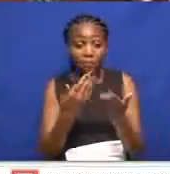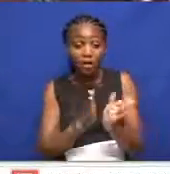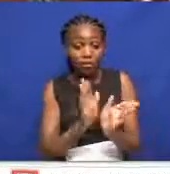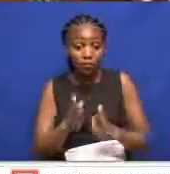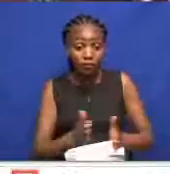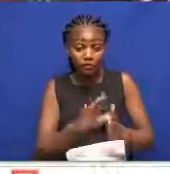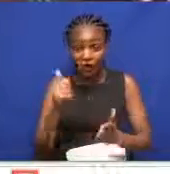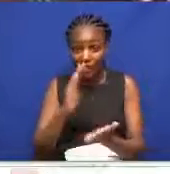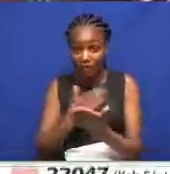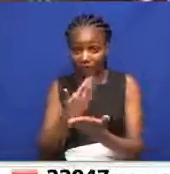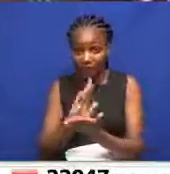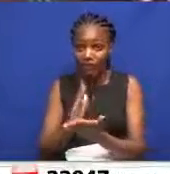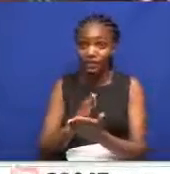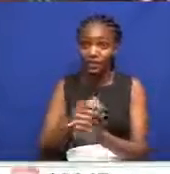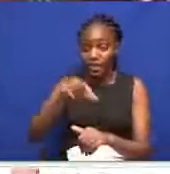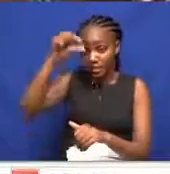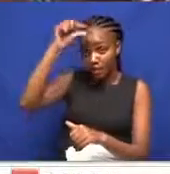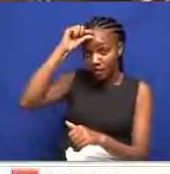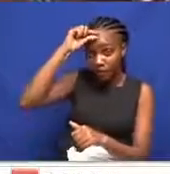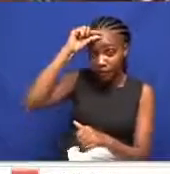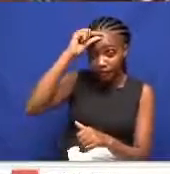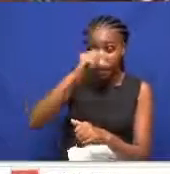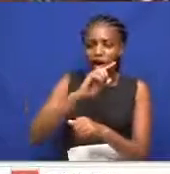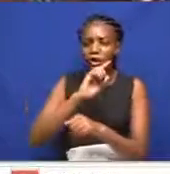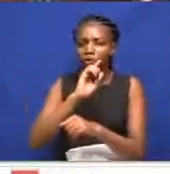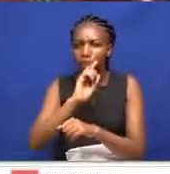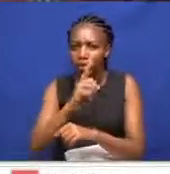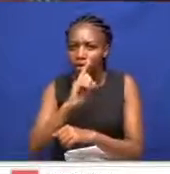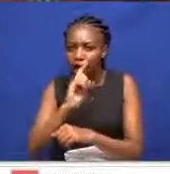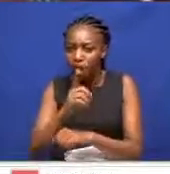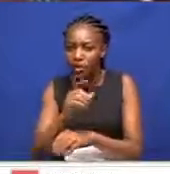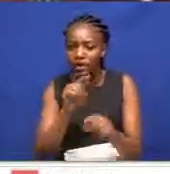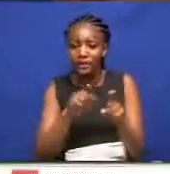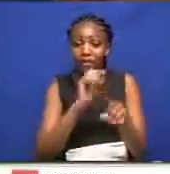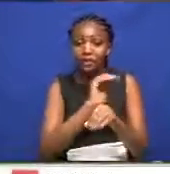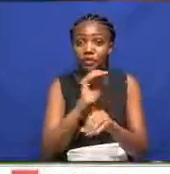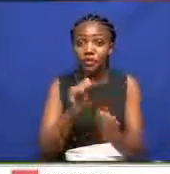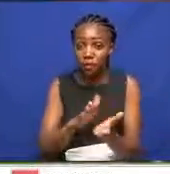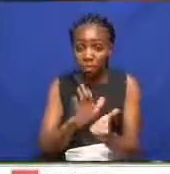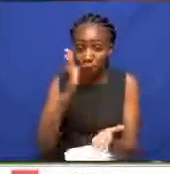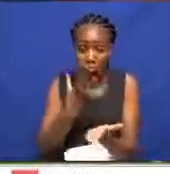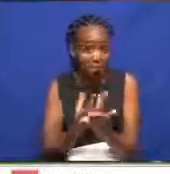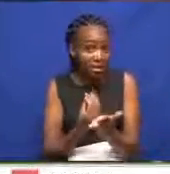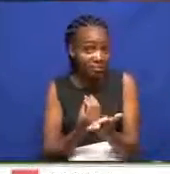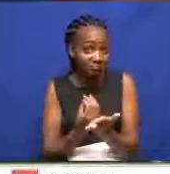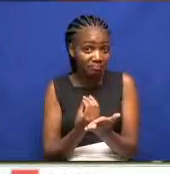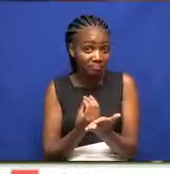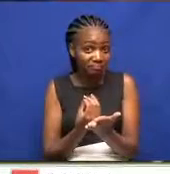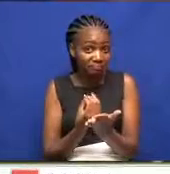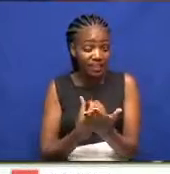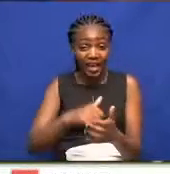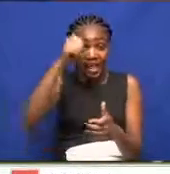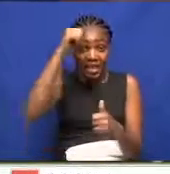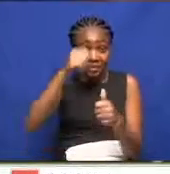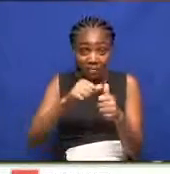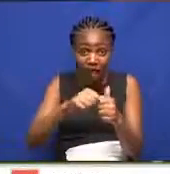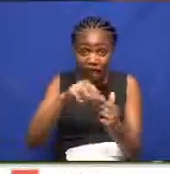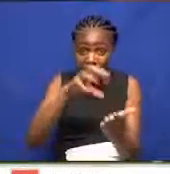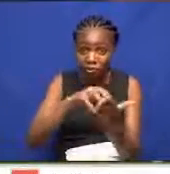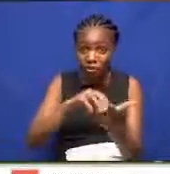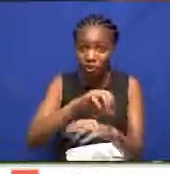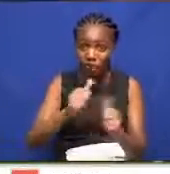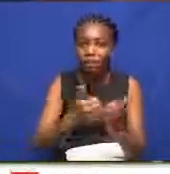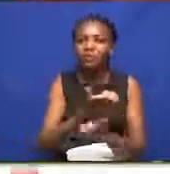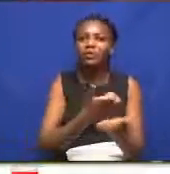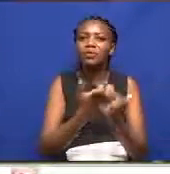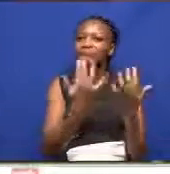other sectors in the civil service to demand more as pension funds. Taking into account the situation of the economy